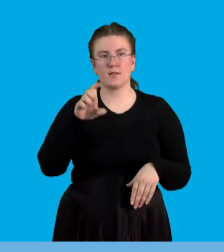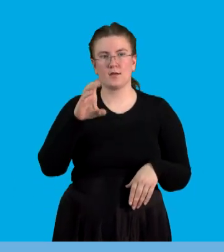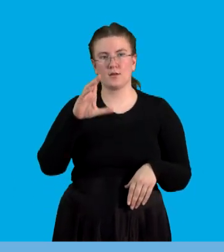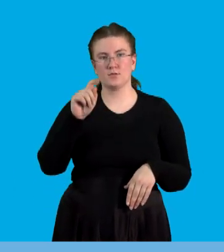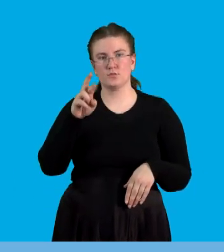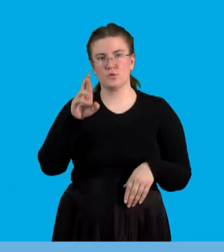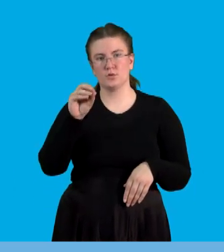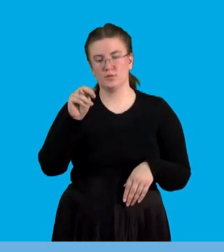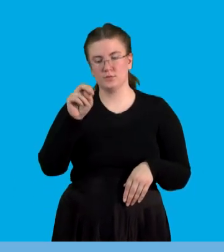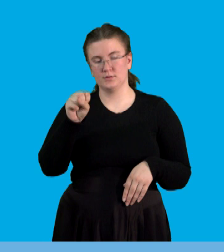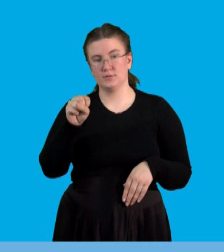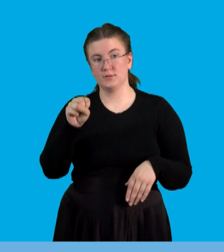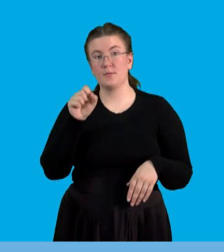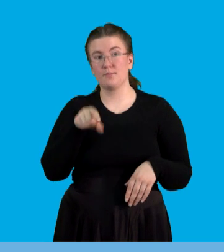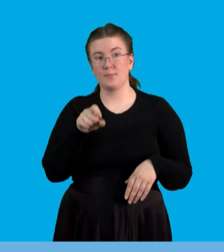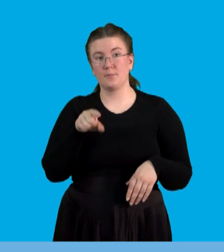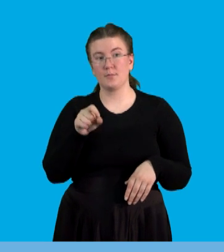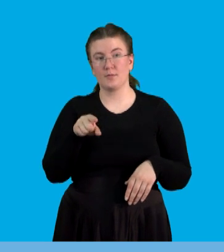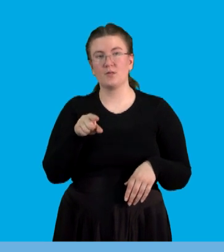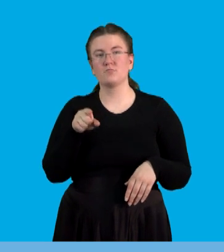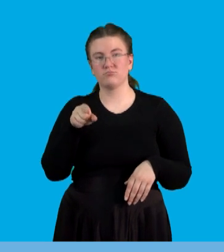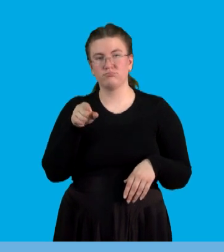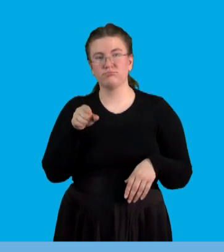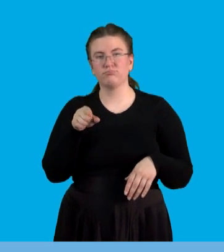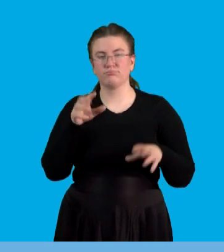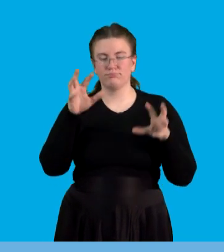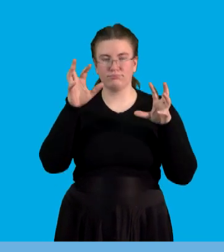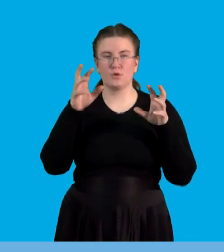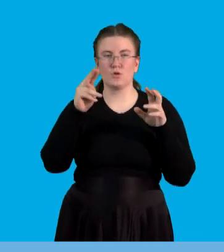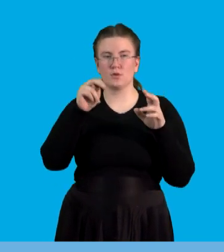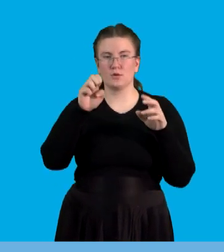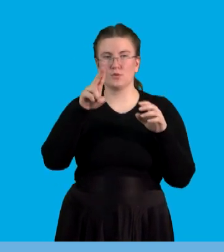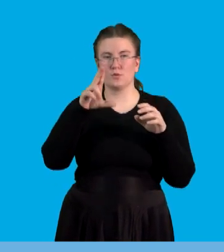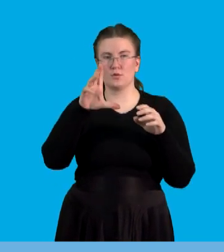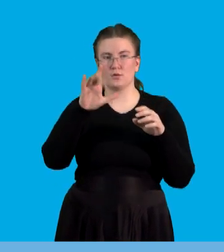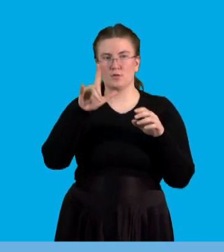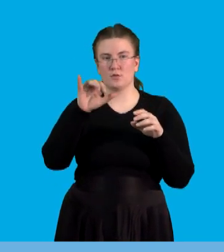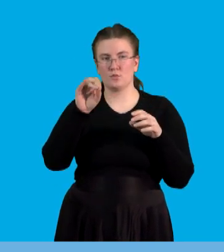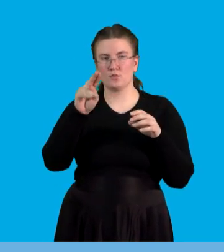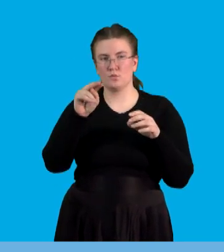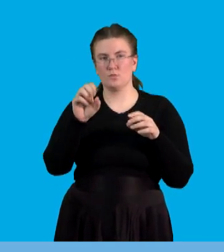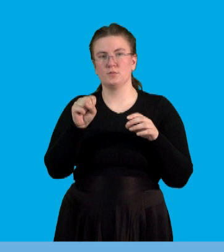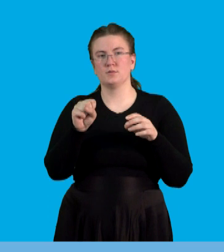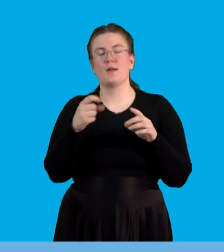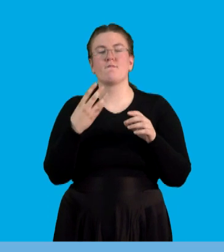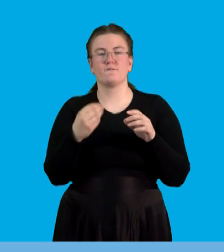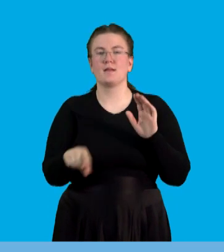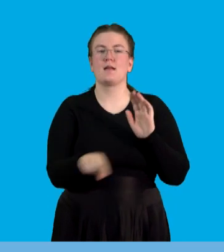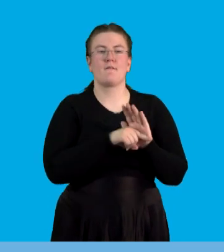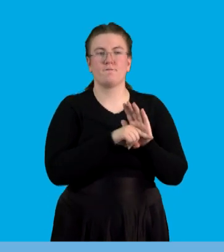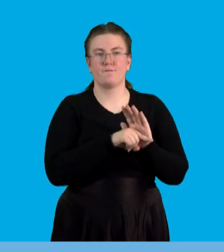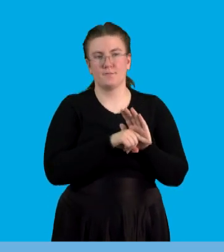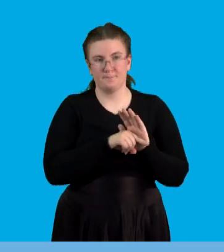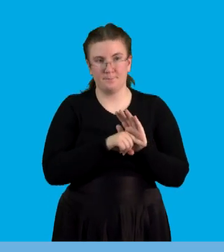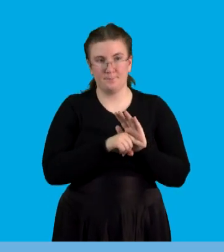However, we also have something called the electrons, and those ones, they form a cloud around the nucleus, and they are always